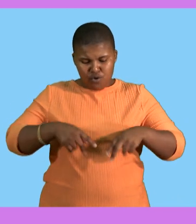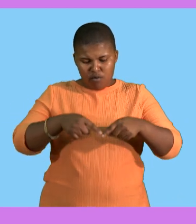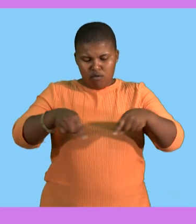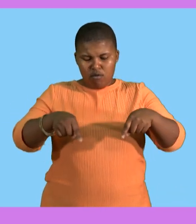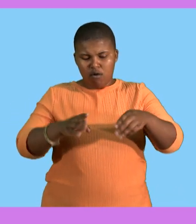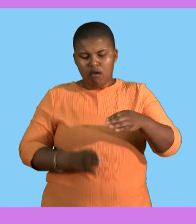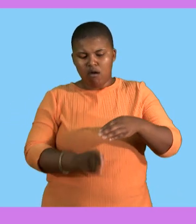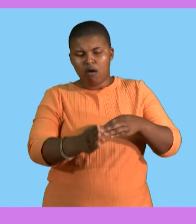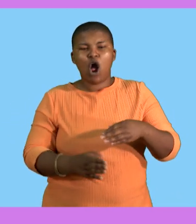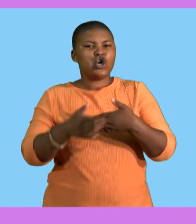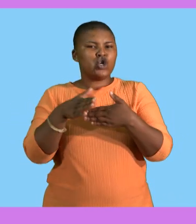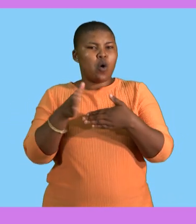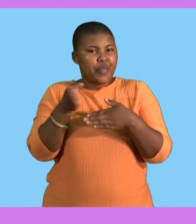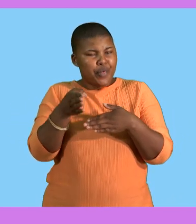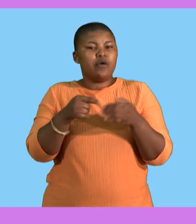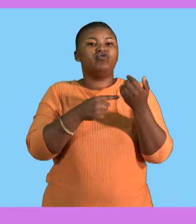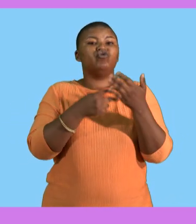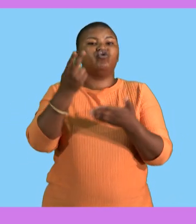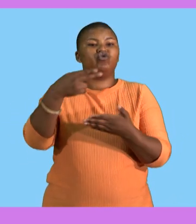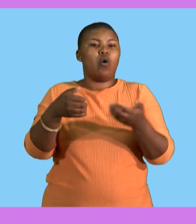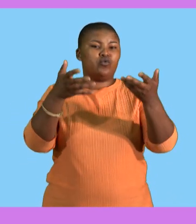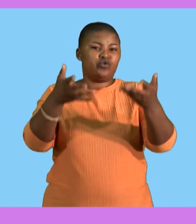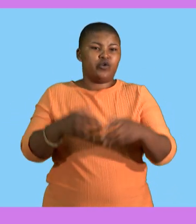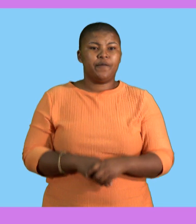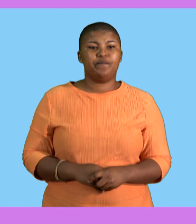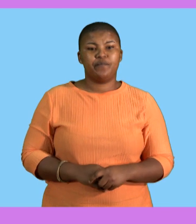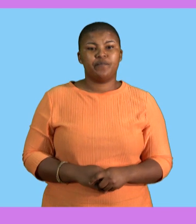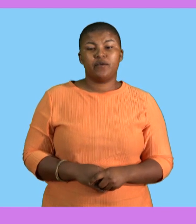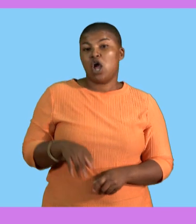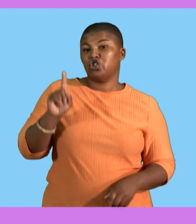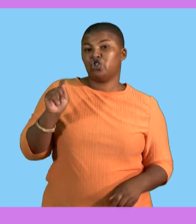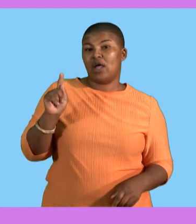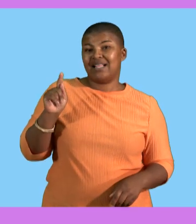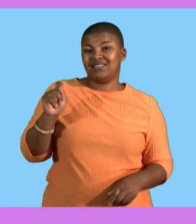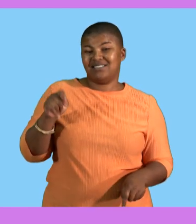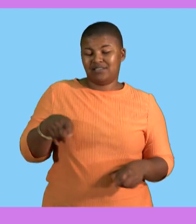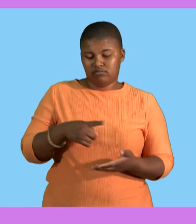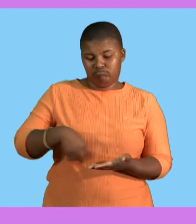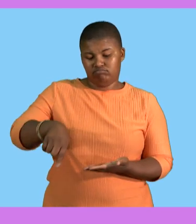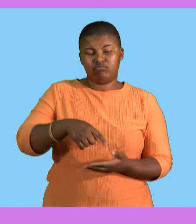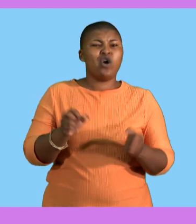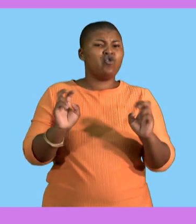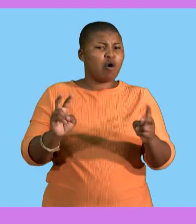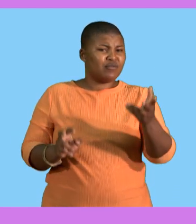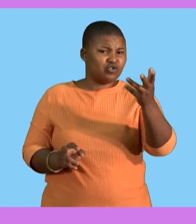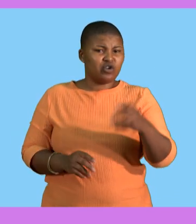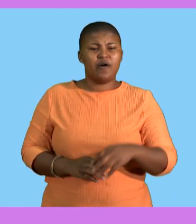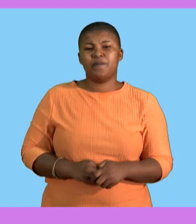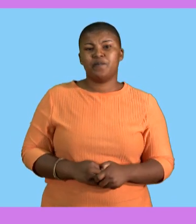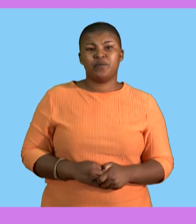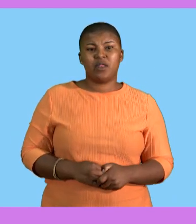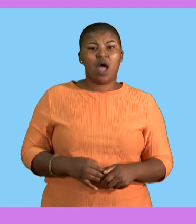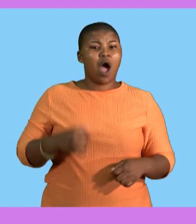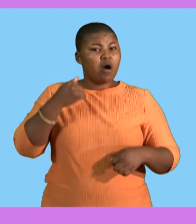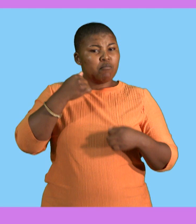will be a space in the walls. Then a toilet will be the top view of a normal toilet. A bath